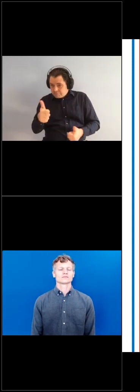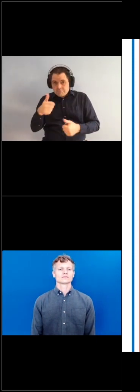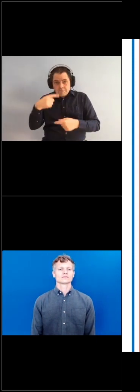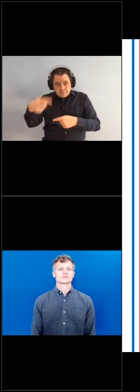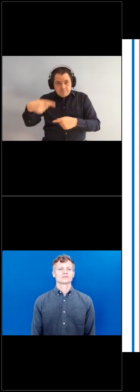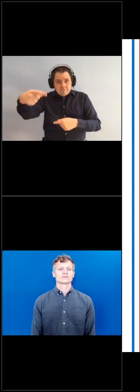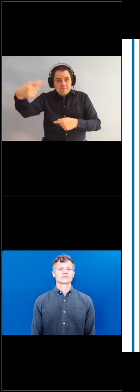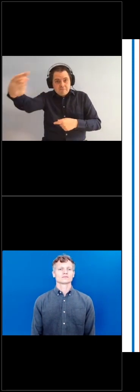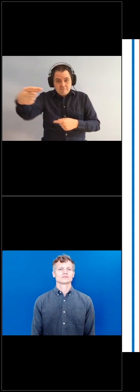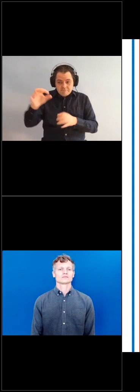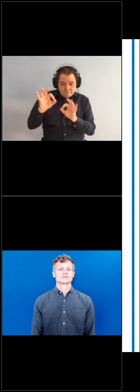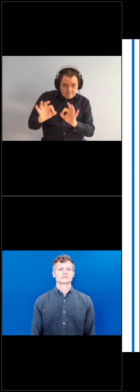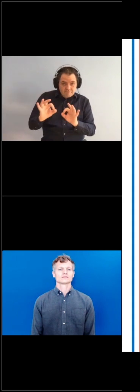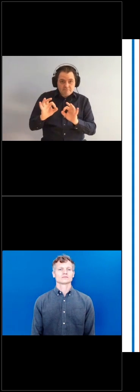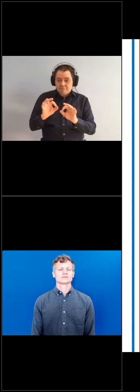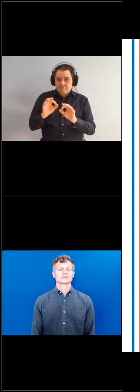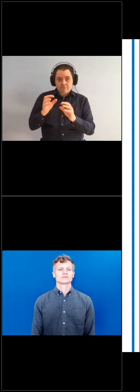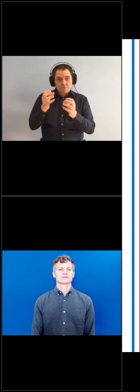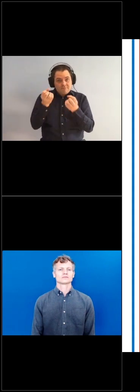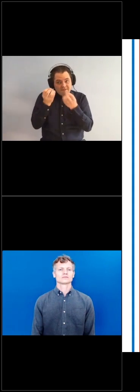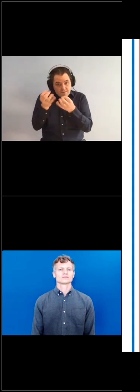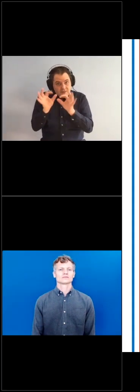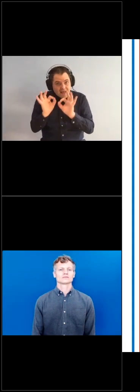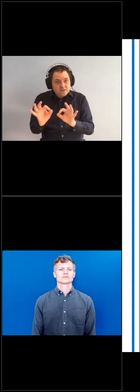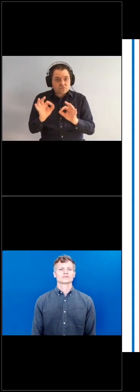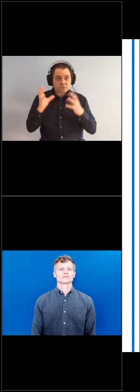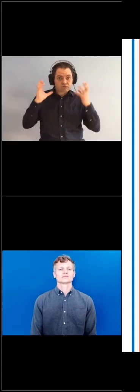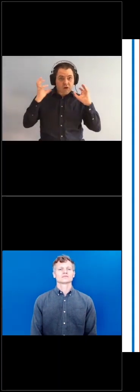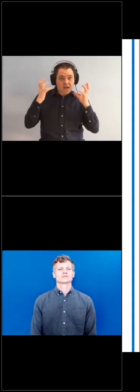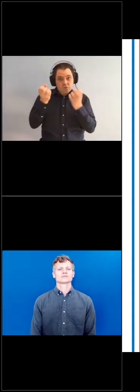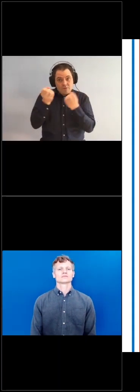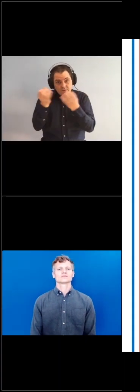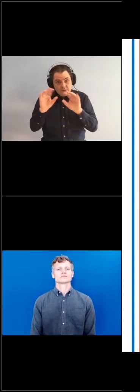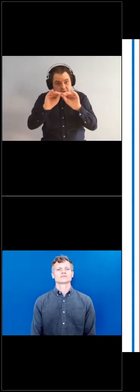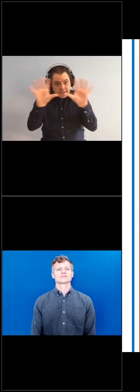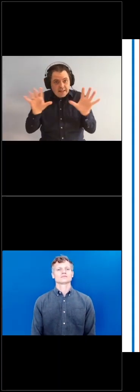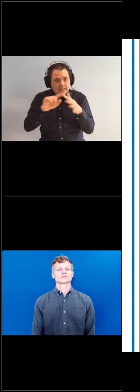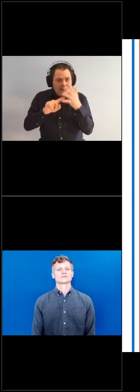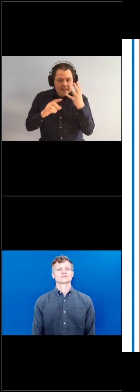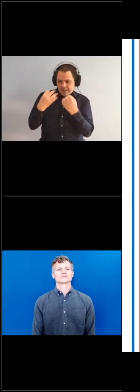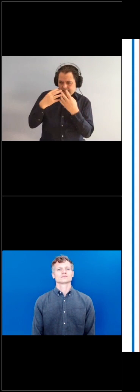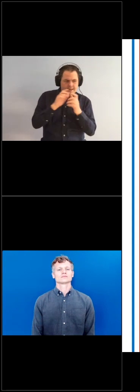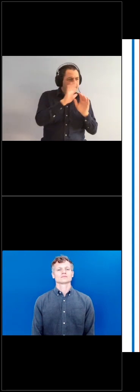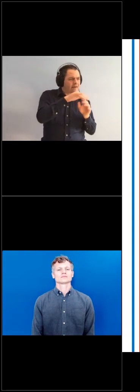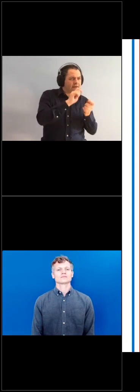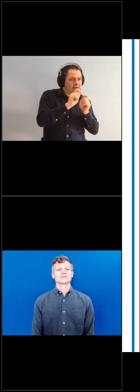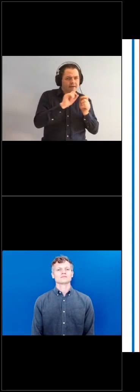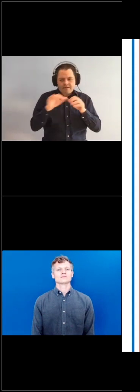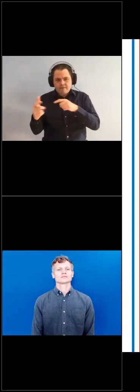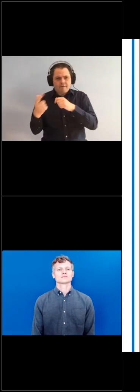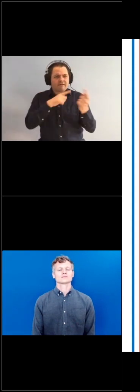able to follow, for example, the radio lessons. Another thing that we are doing is working closely with the